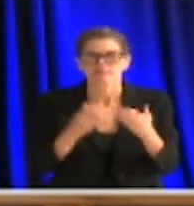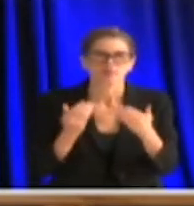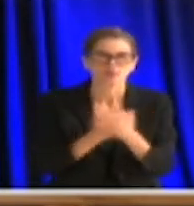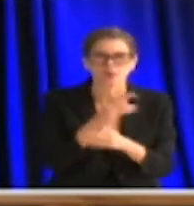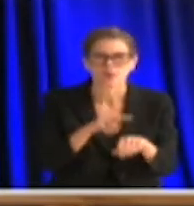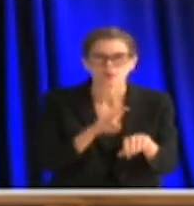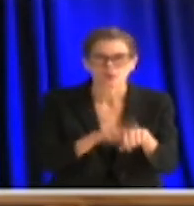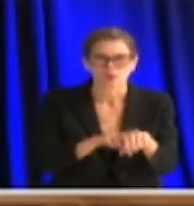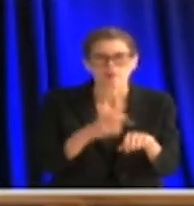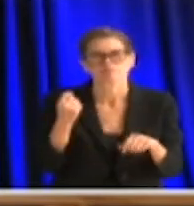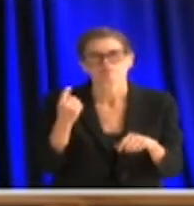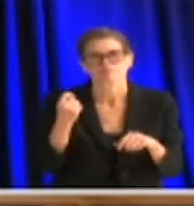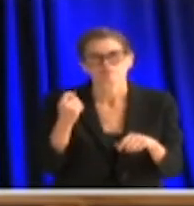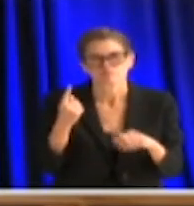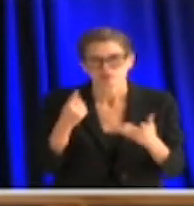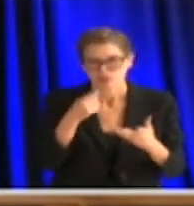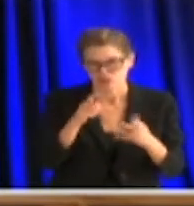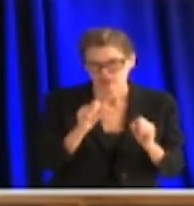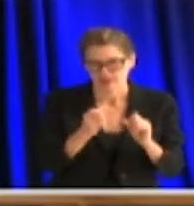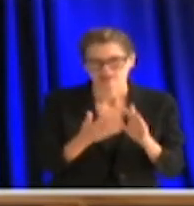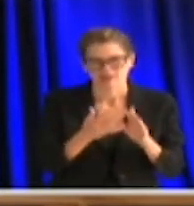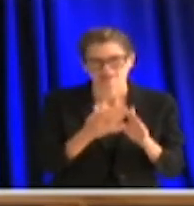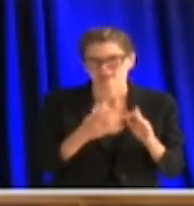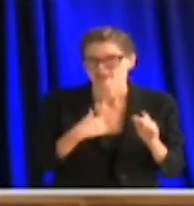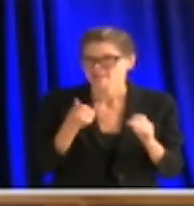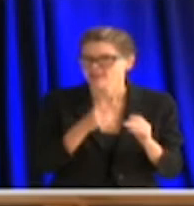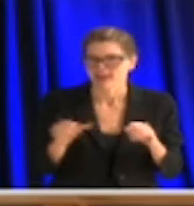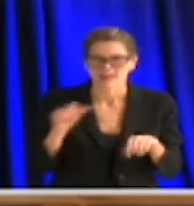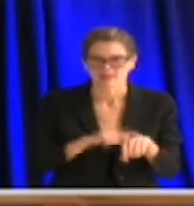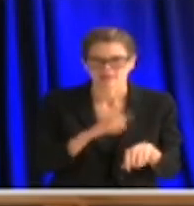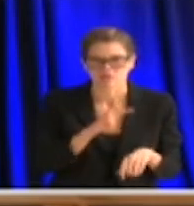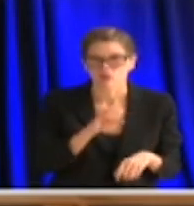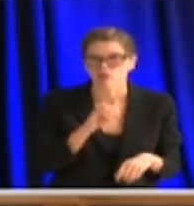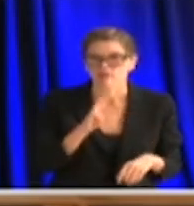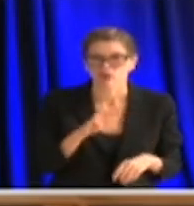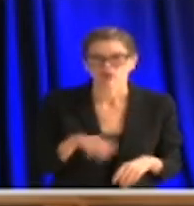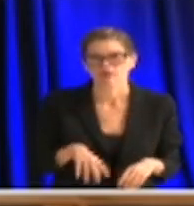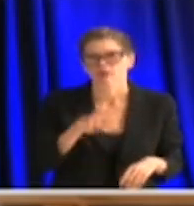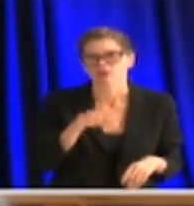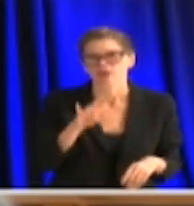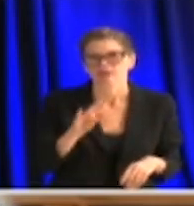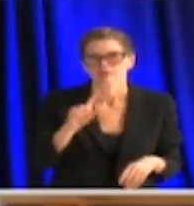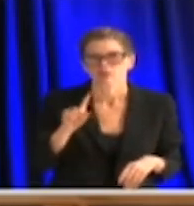available to you. So please call us. Please feel free to call us at